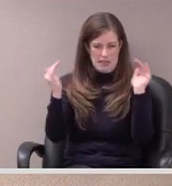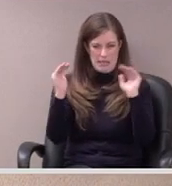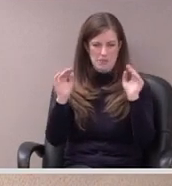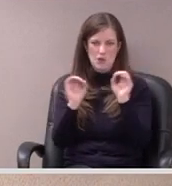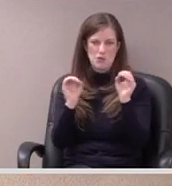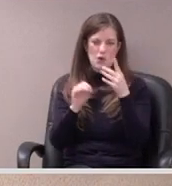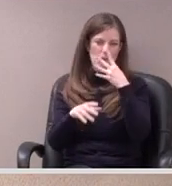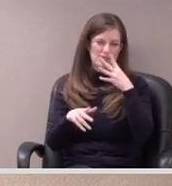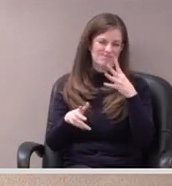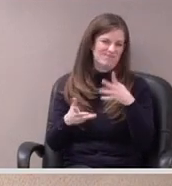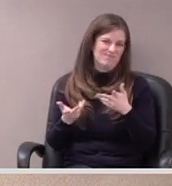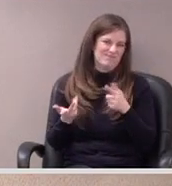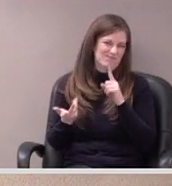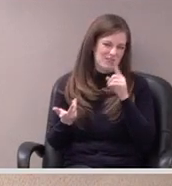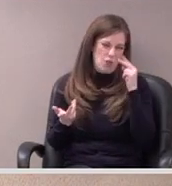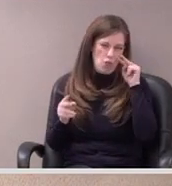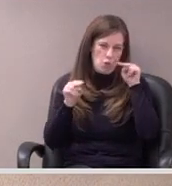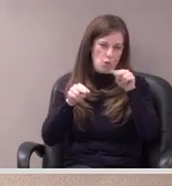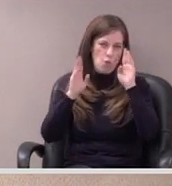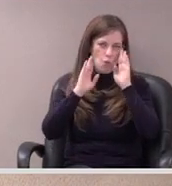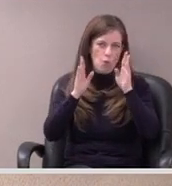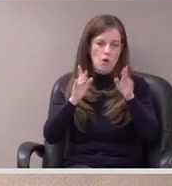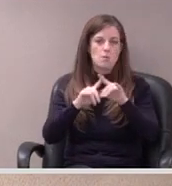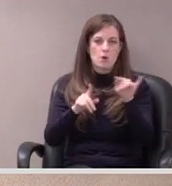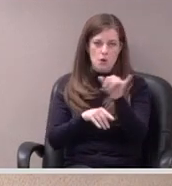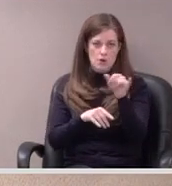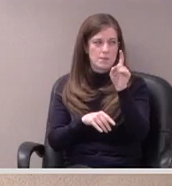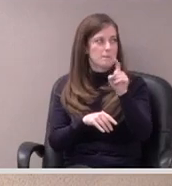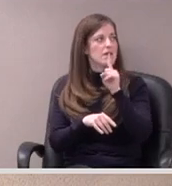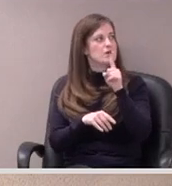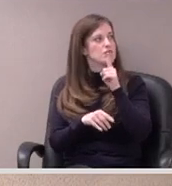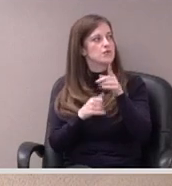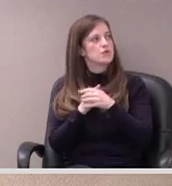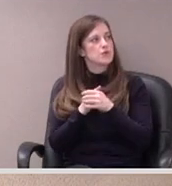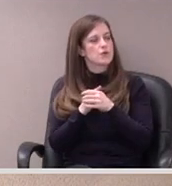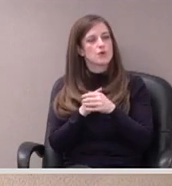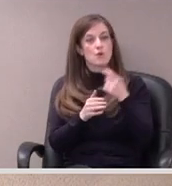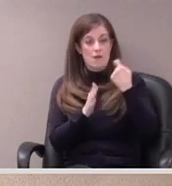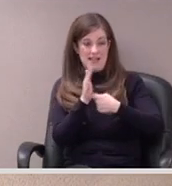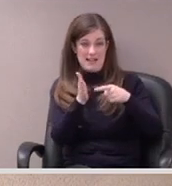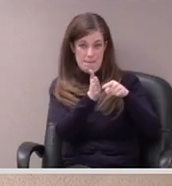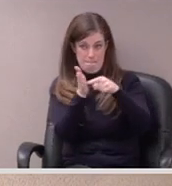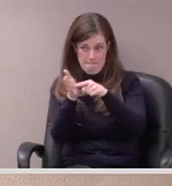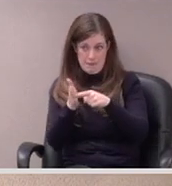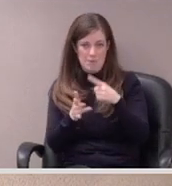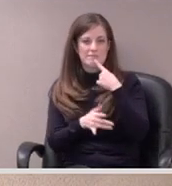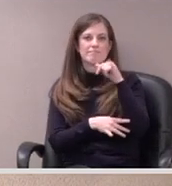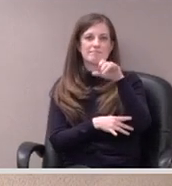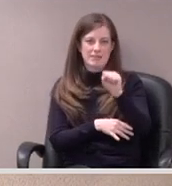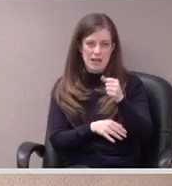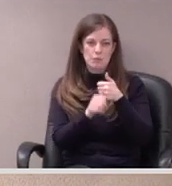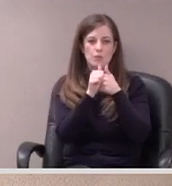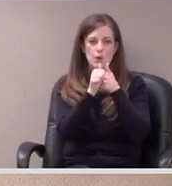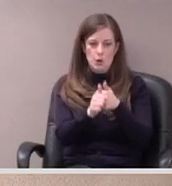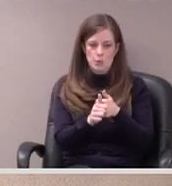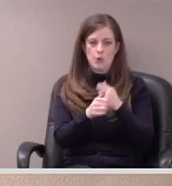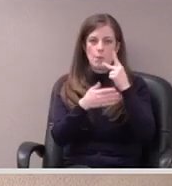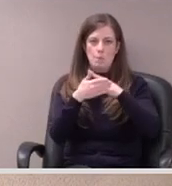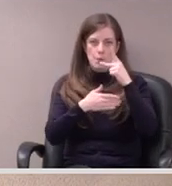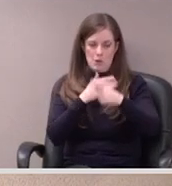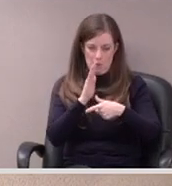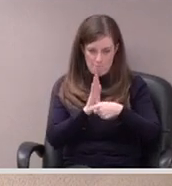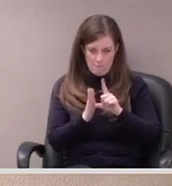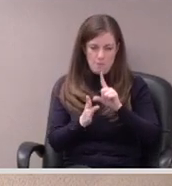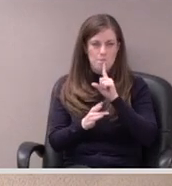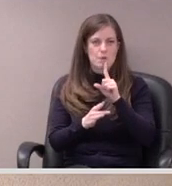that. But we also need to make sure that we turn to the taxpayer and say, yes, we are doing program review. We are